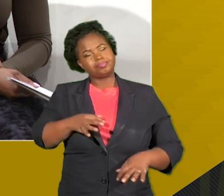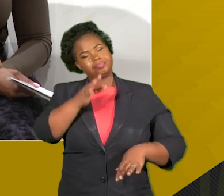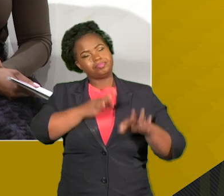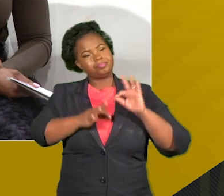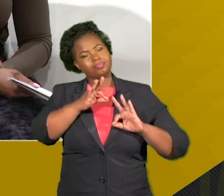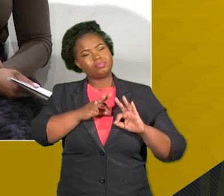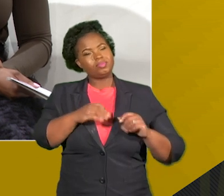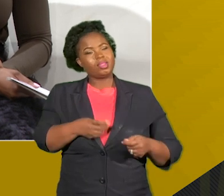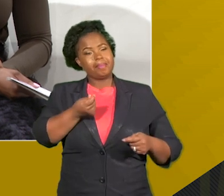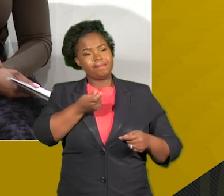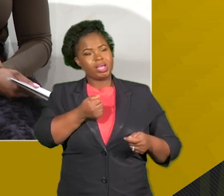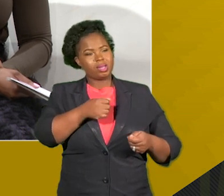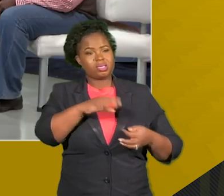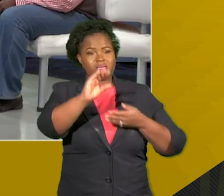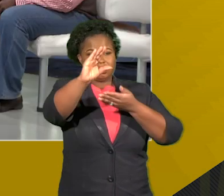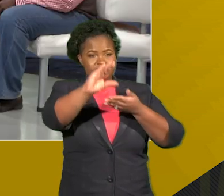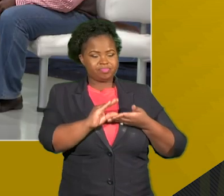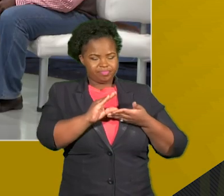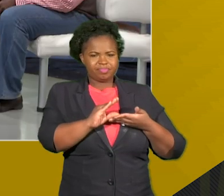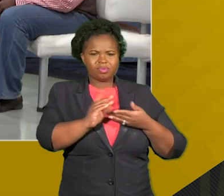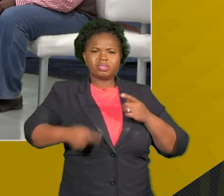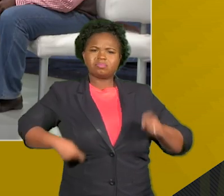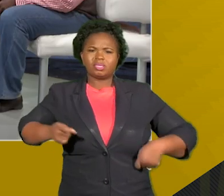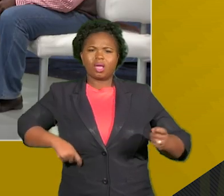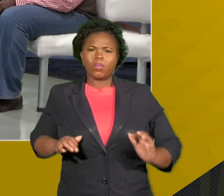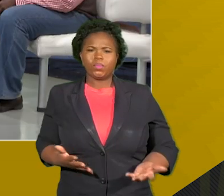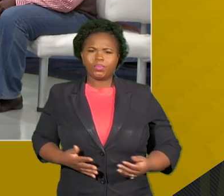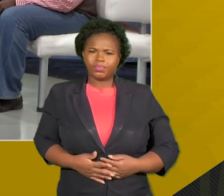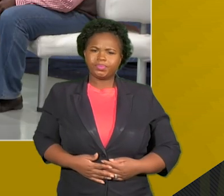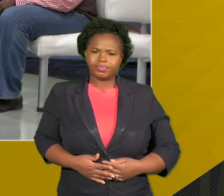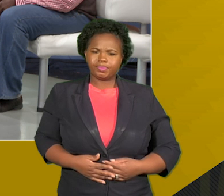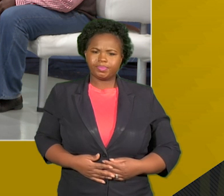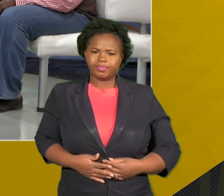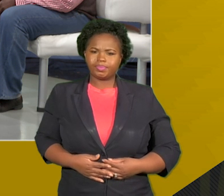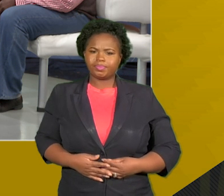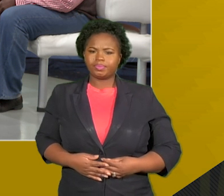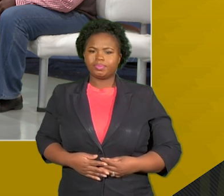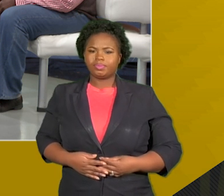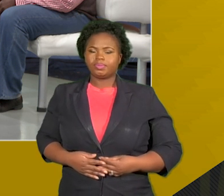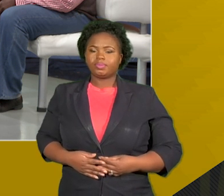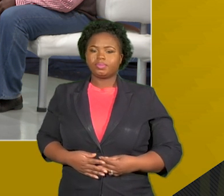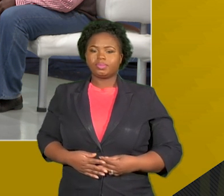ama organizations lawa ahlukahlukene ispendwe kanjani? So